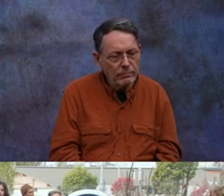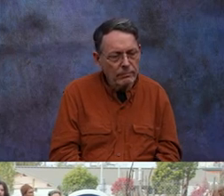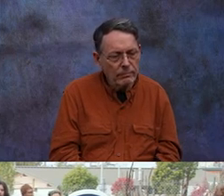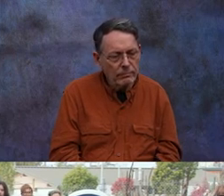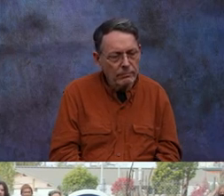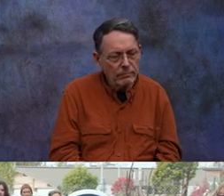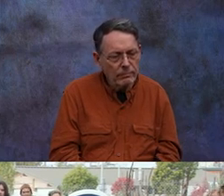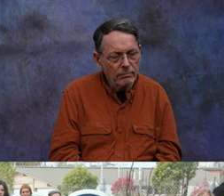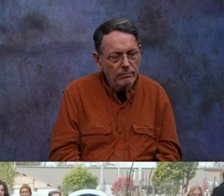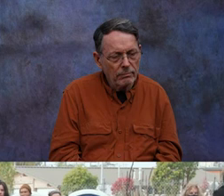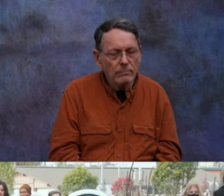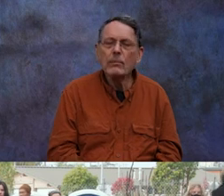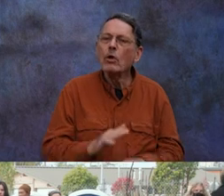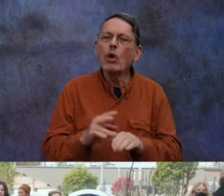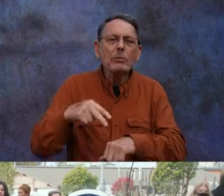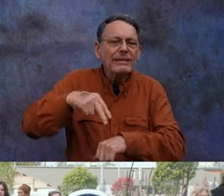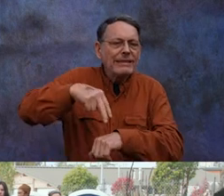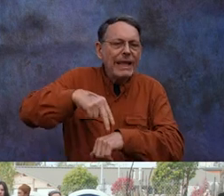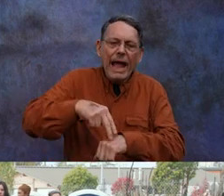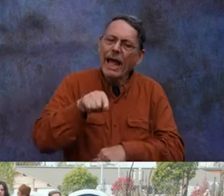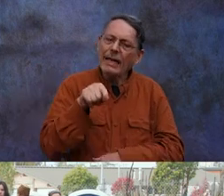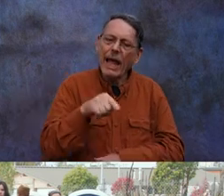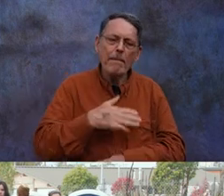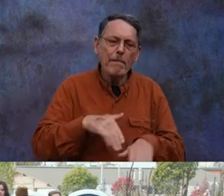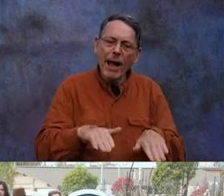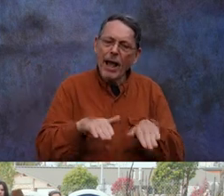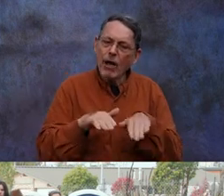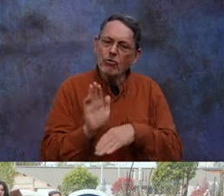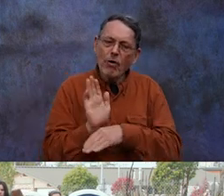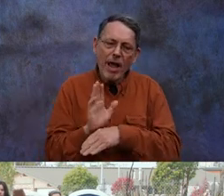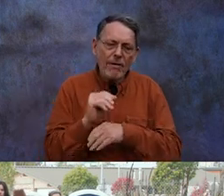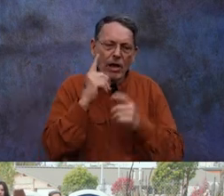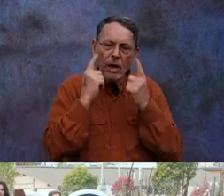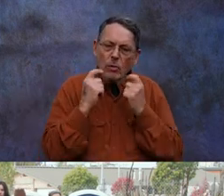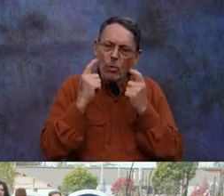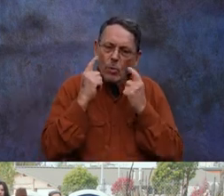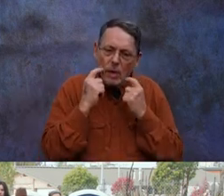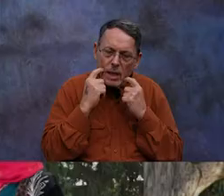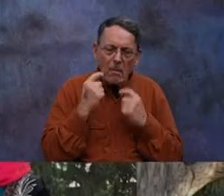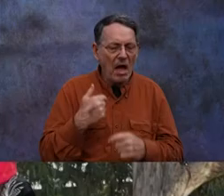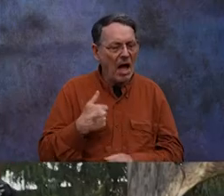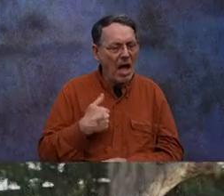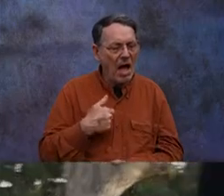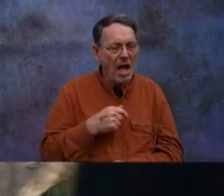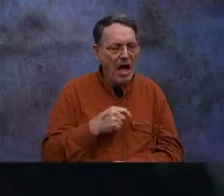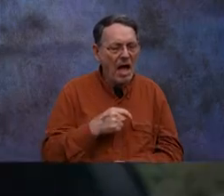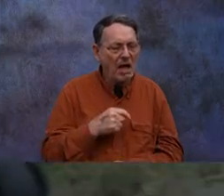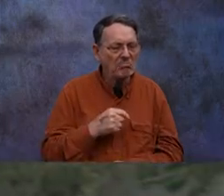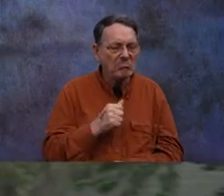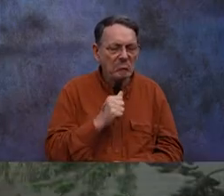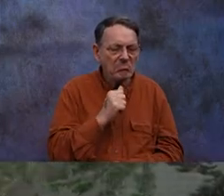Do not stand at my grave and weep. I am not